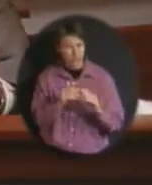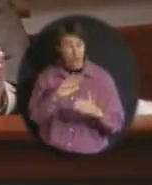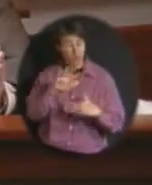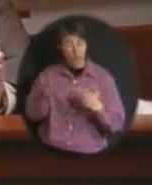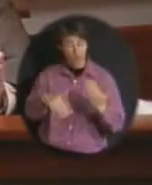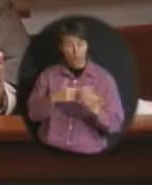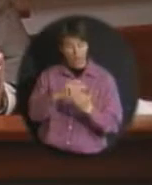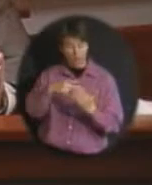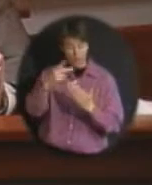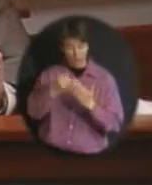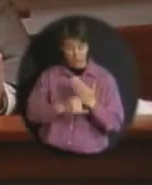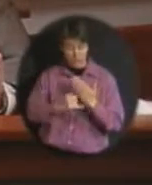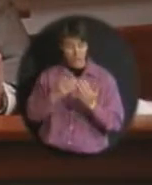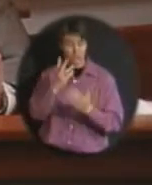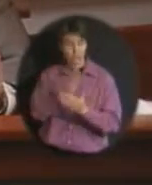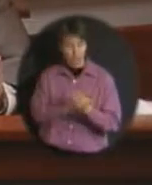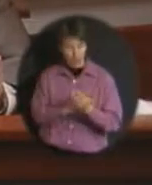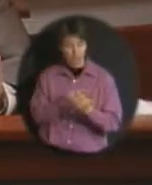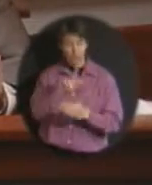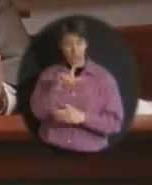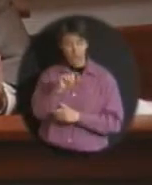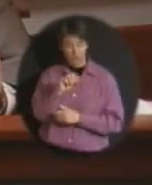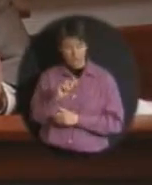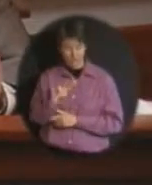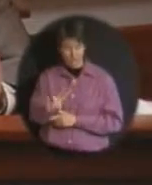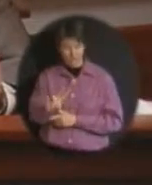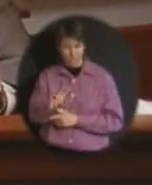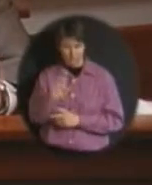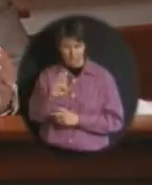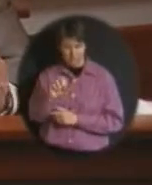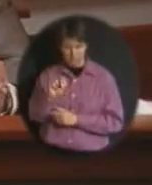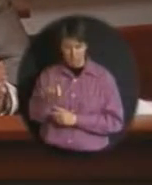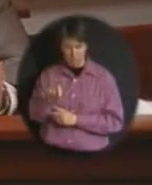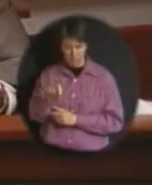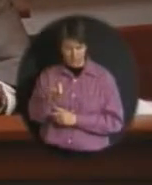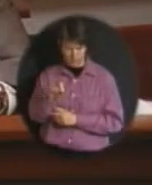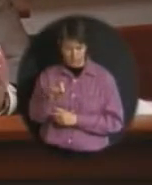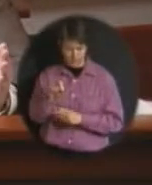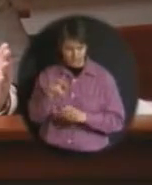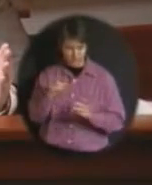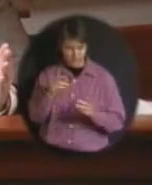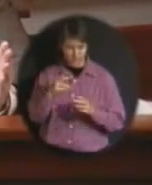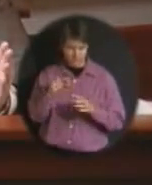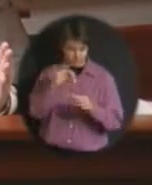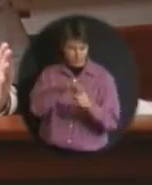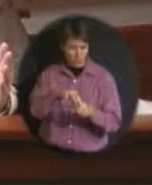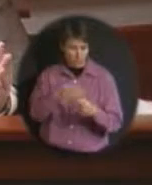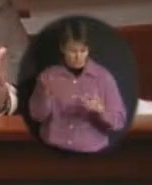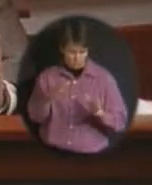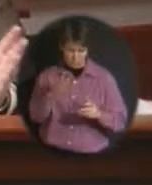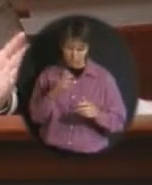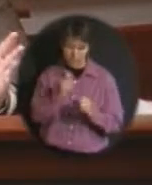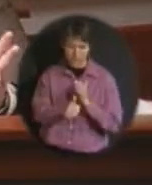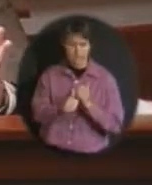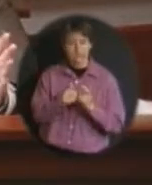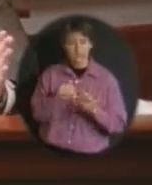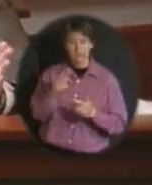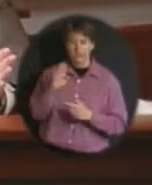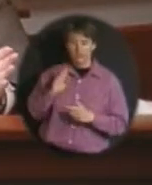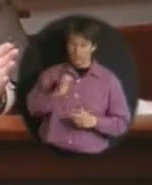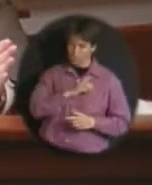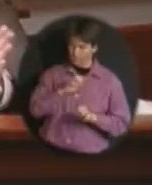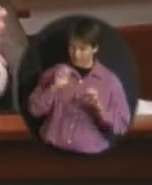projects were in the 2007 bond issue. We had their support to move forward with these. The Board of Education has been very cautious,